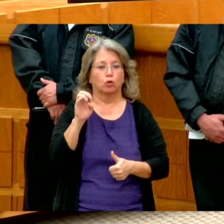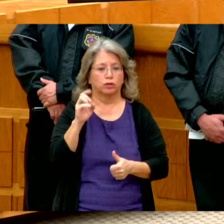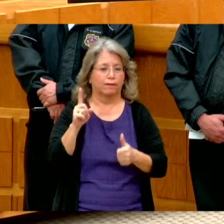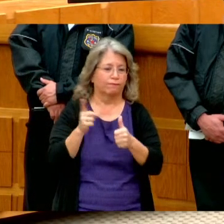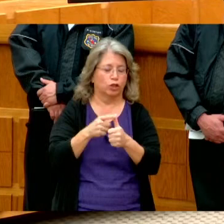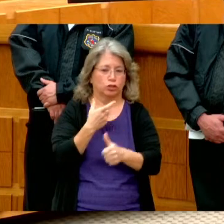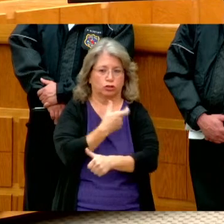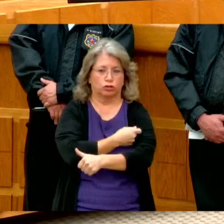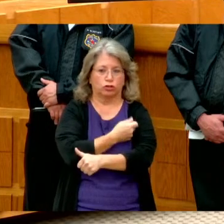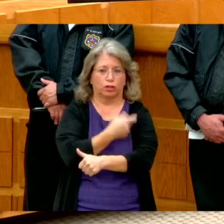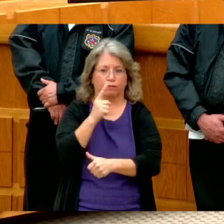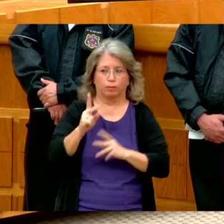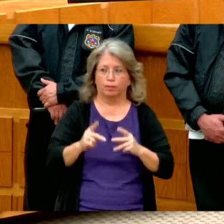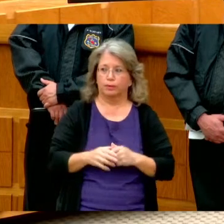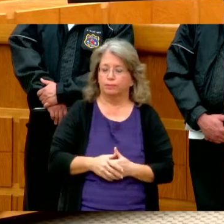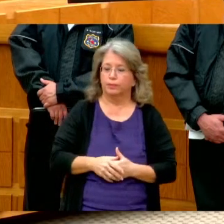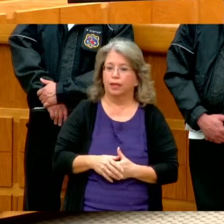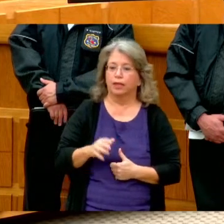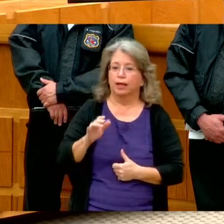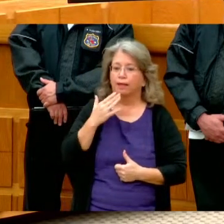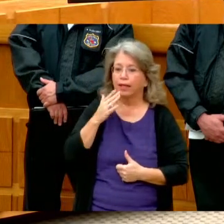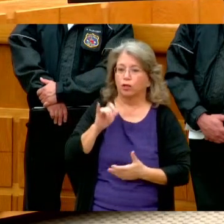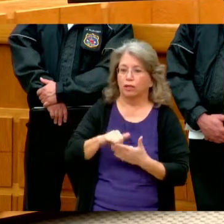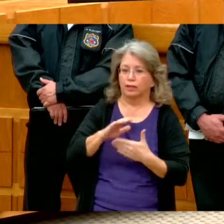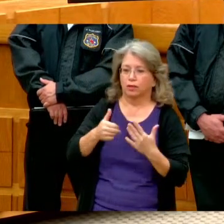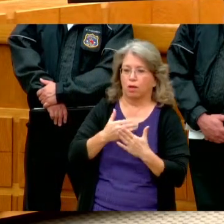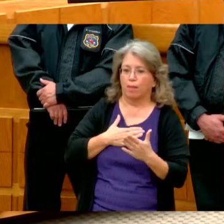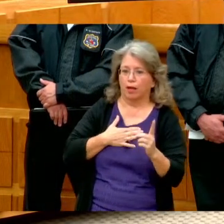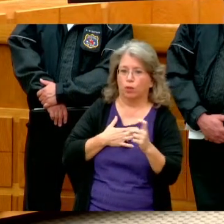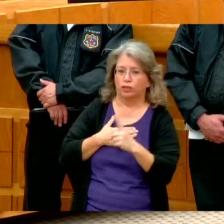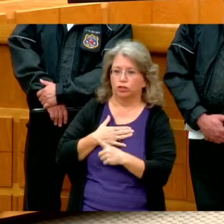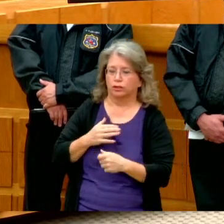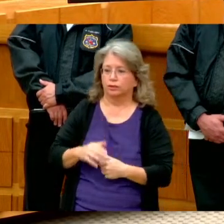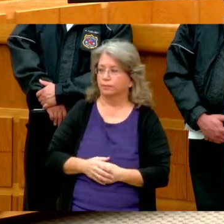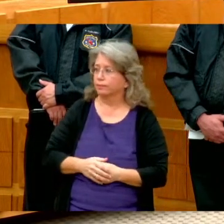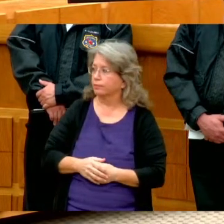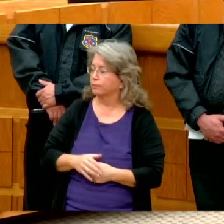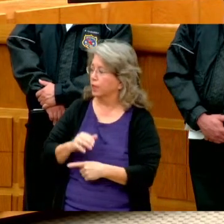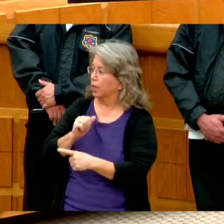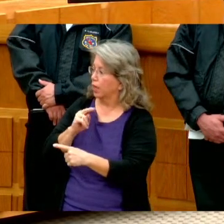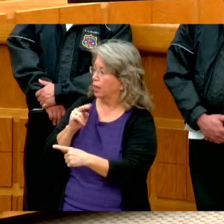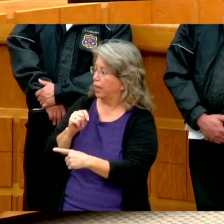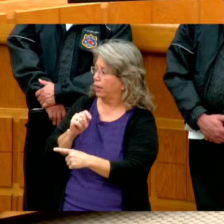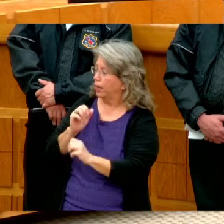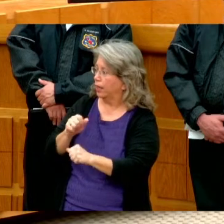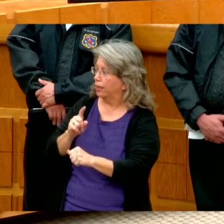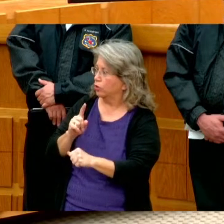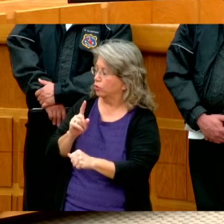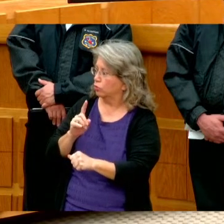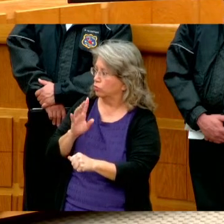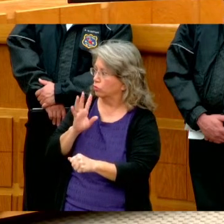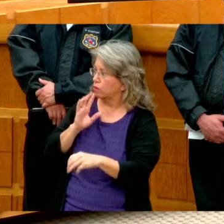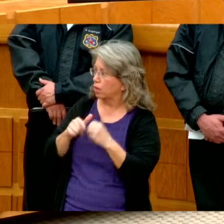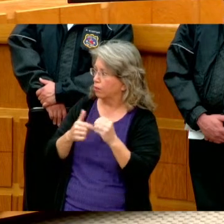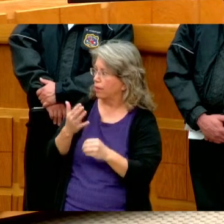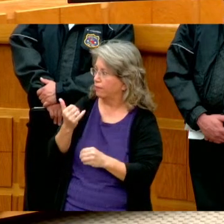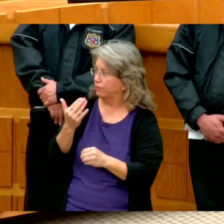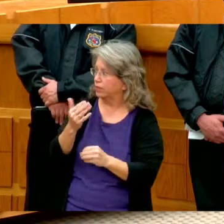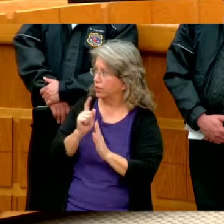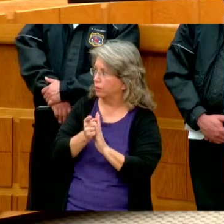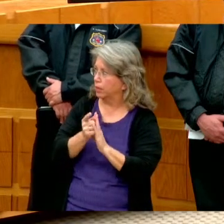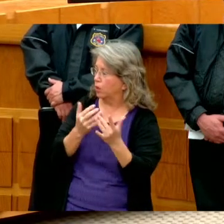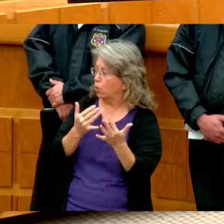Awesome. I think that's all the questions I had. Thank you. Annette, will you address the 15-minute wait time? That